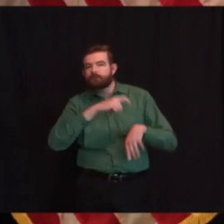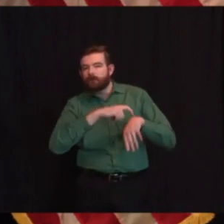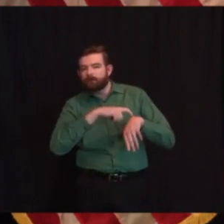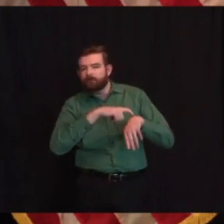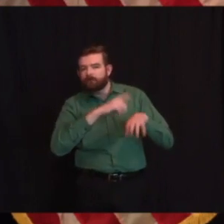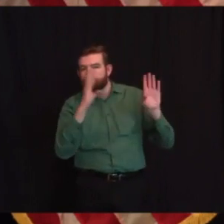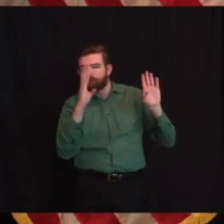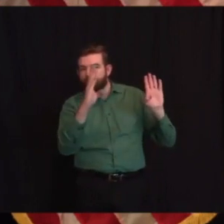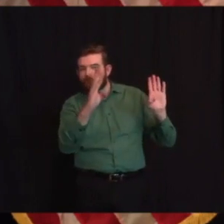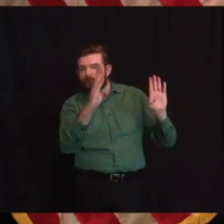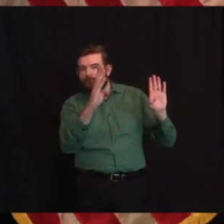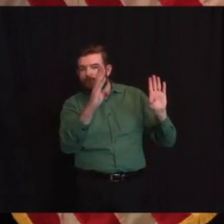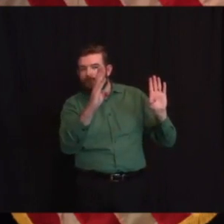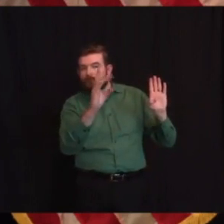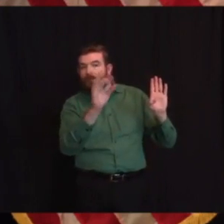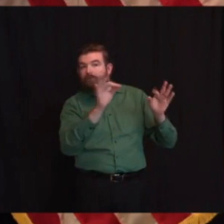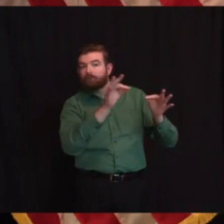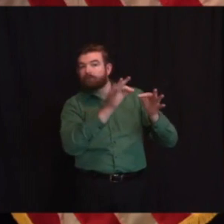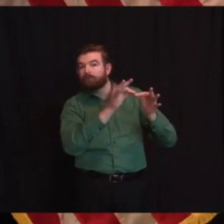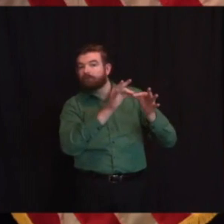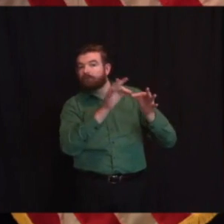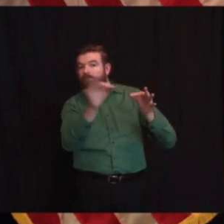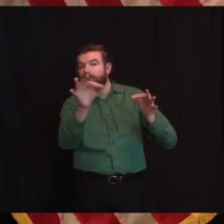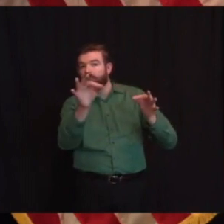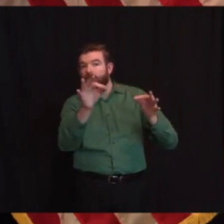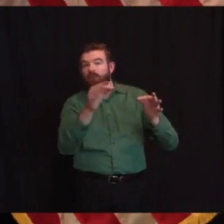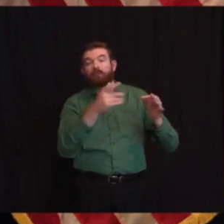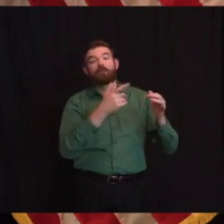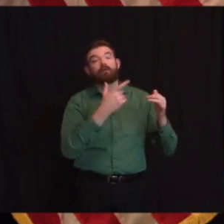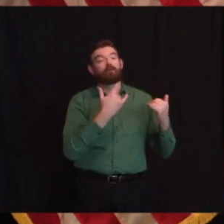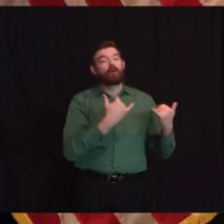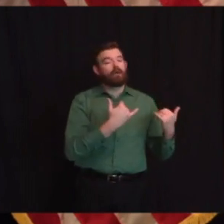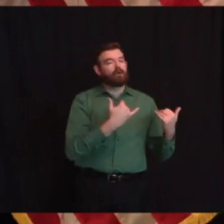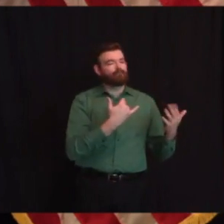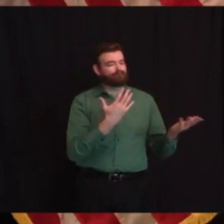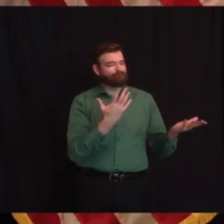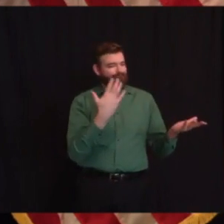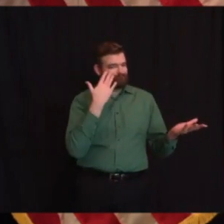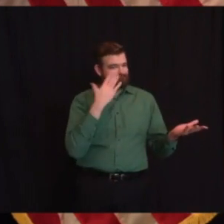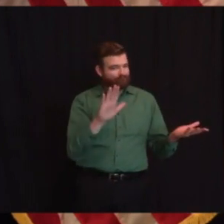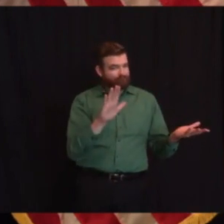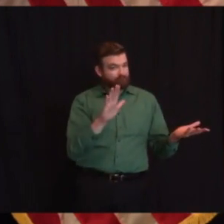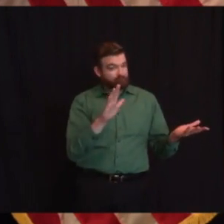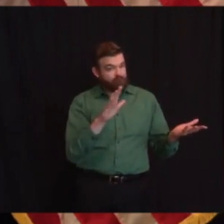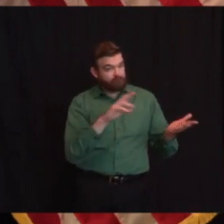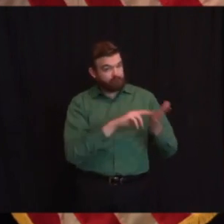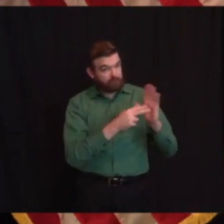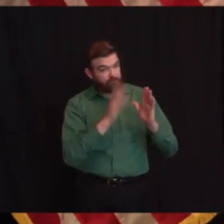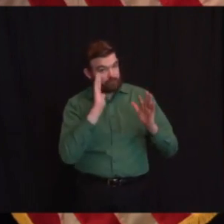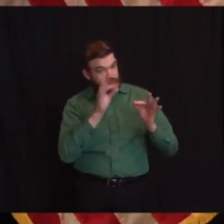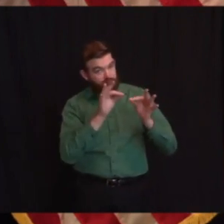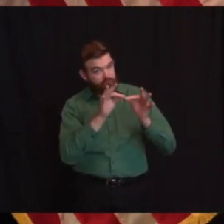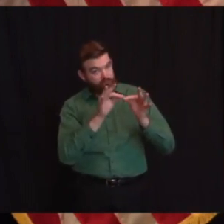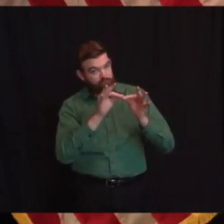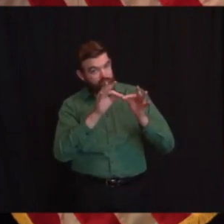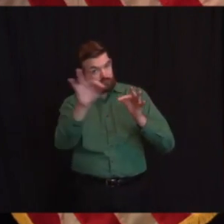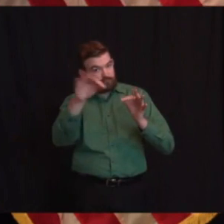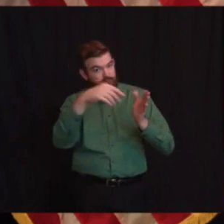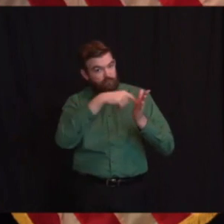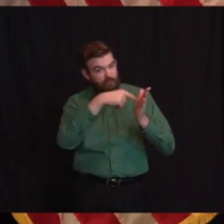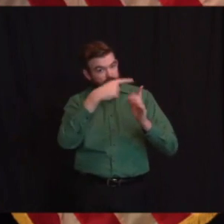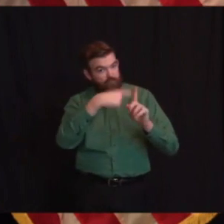take to extend those windows. Too early to tell. Fair point, security deposits only cover so much, to be